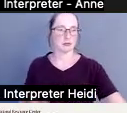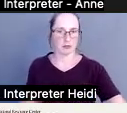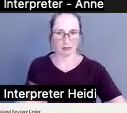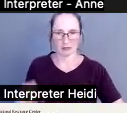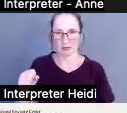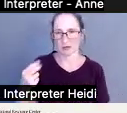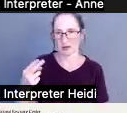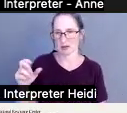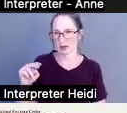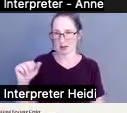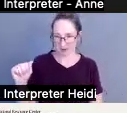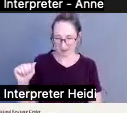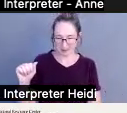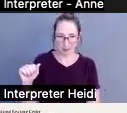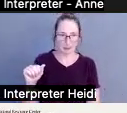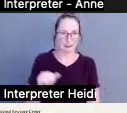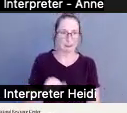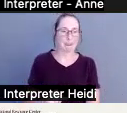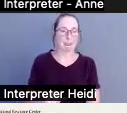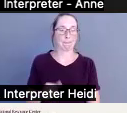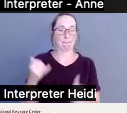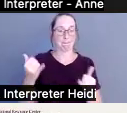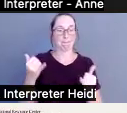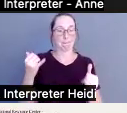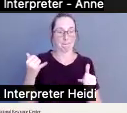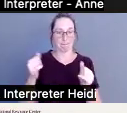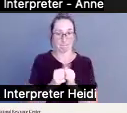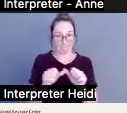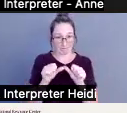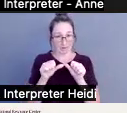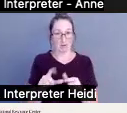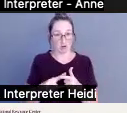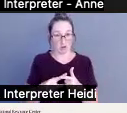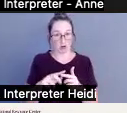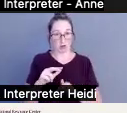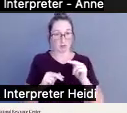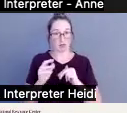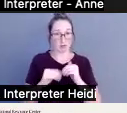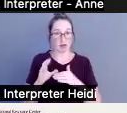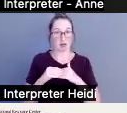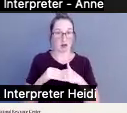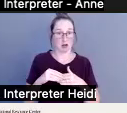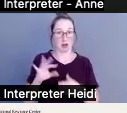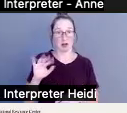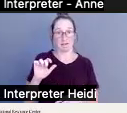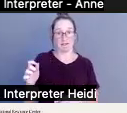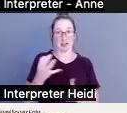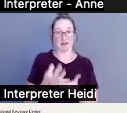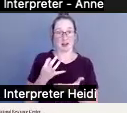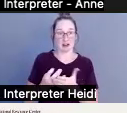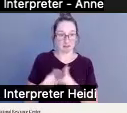speaking. And so in continuing to build on the Flex Funding pilot